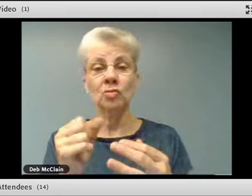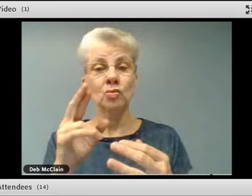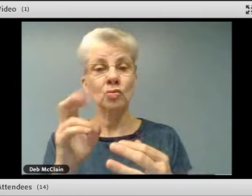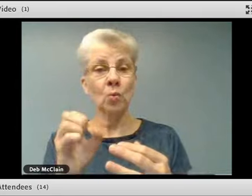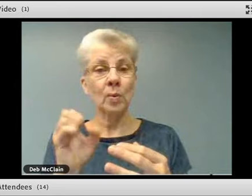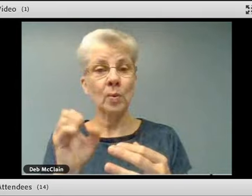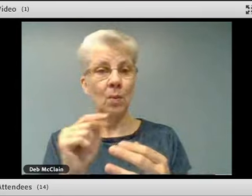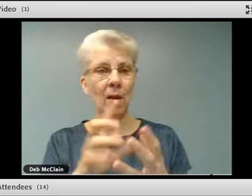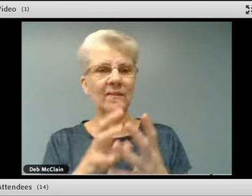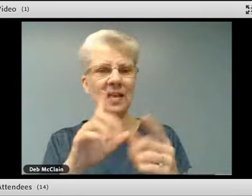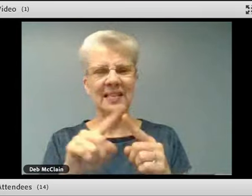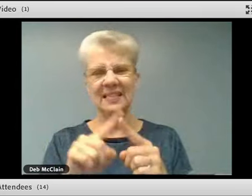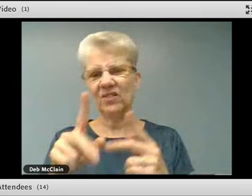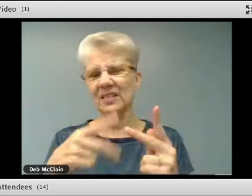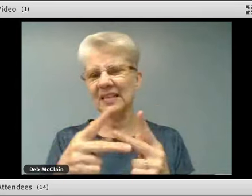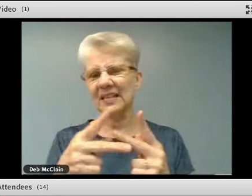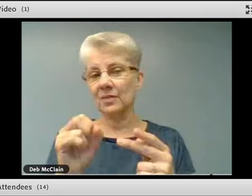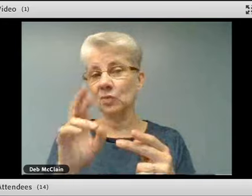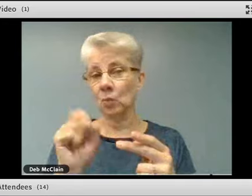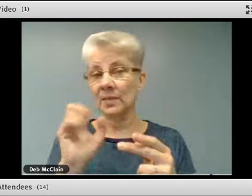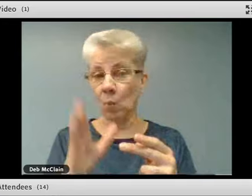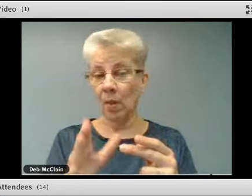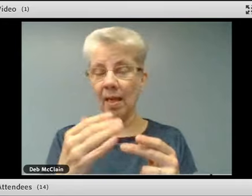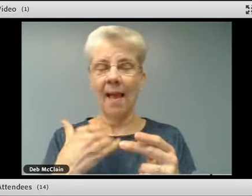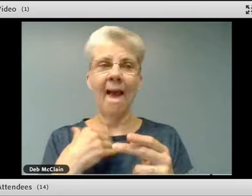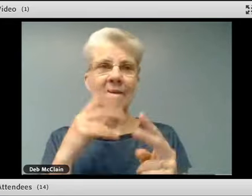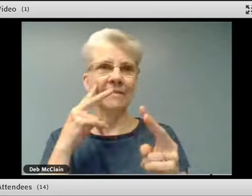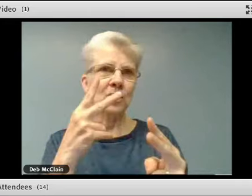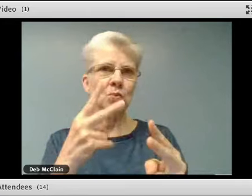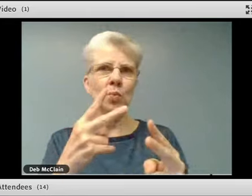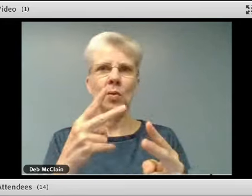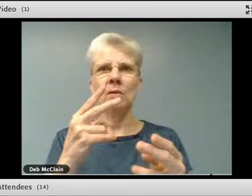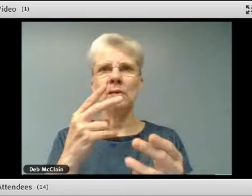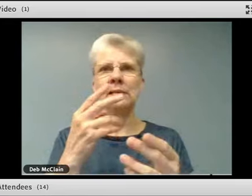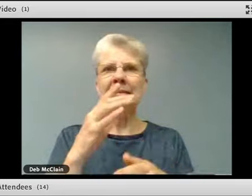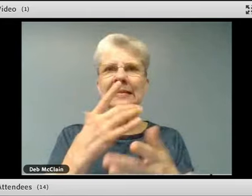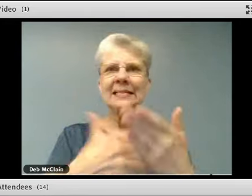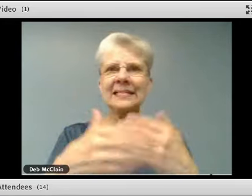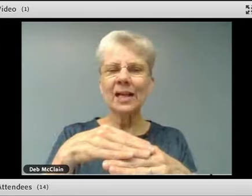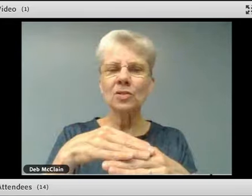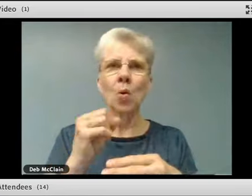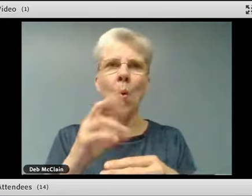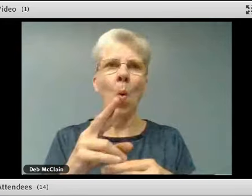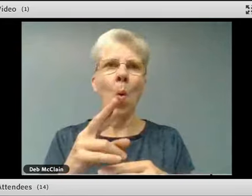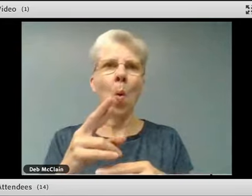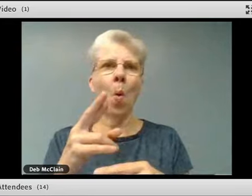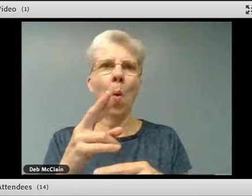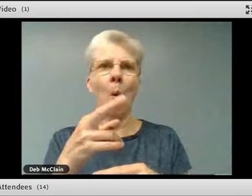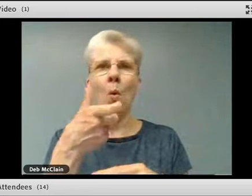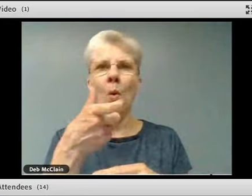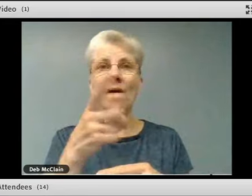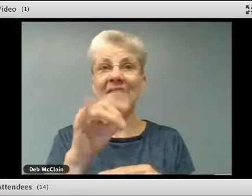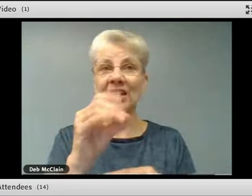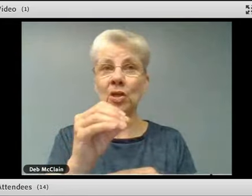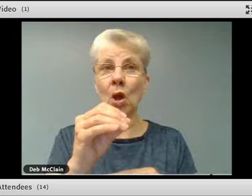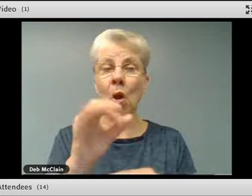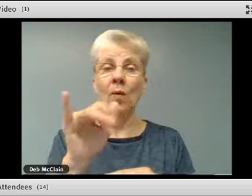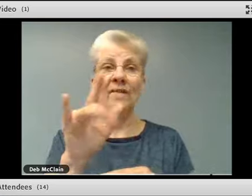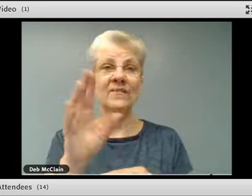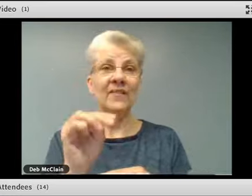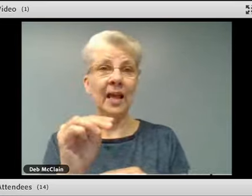of different types of sources. It'll have visual, textual, and maybe even audio or film sources if you're researching a more